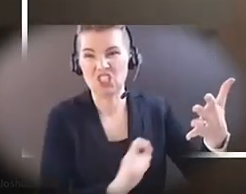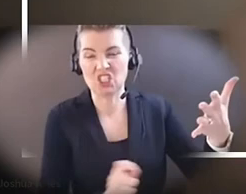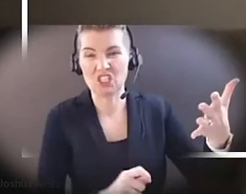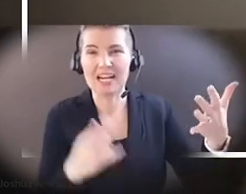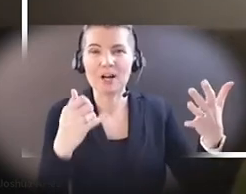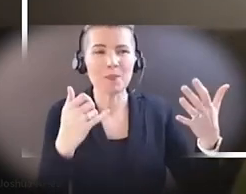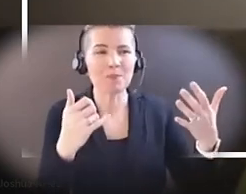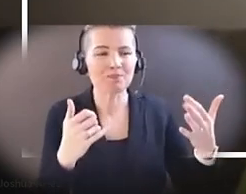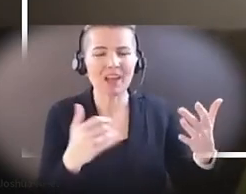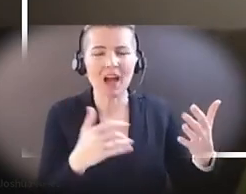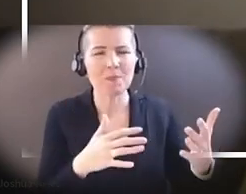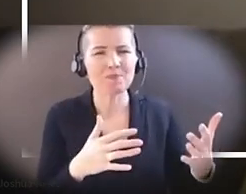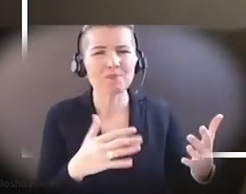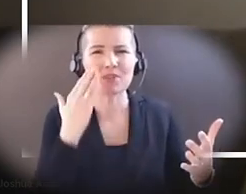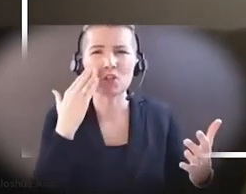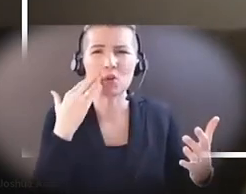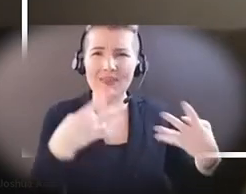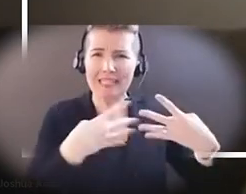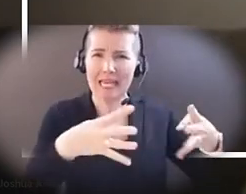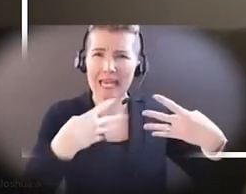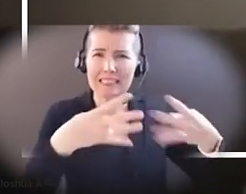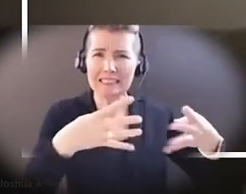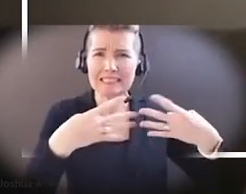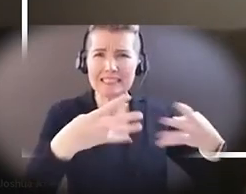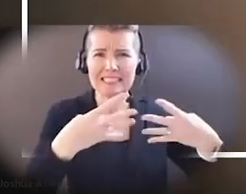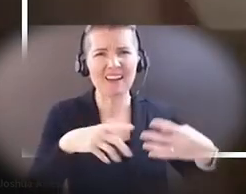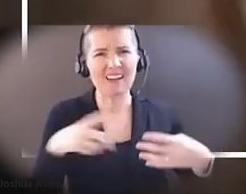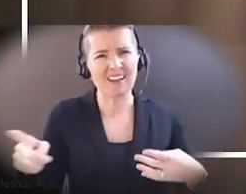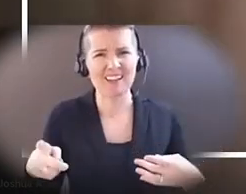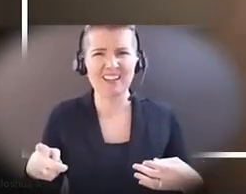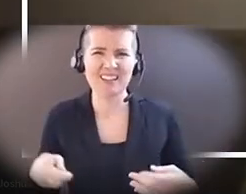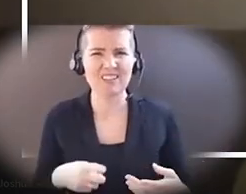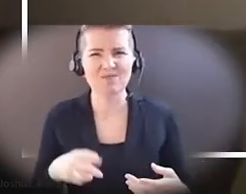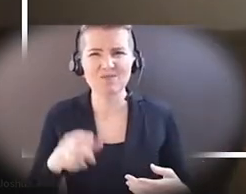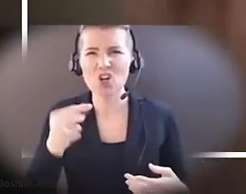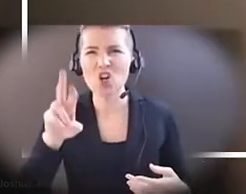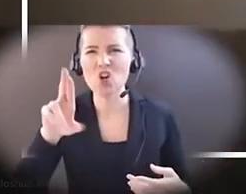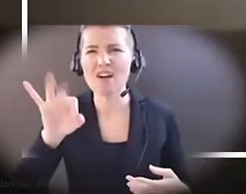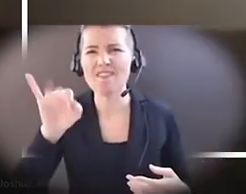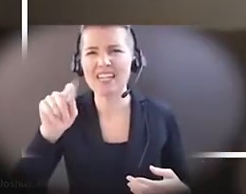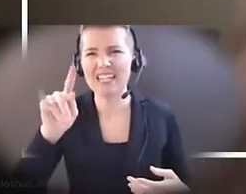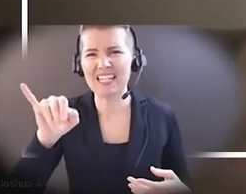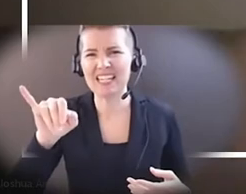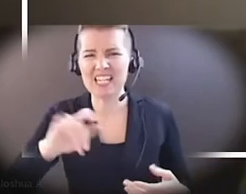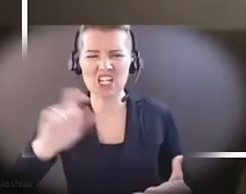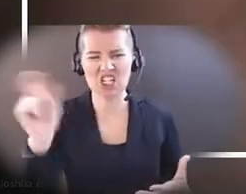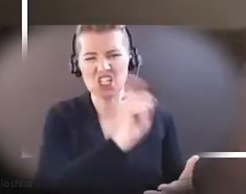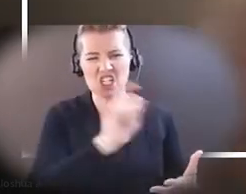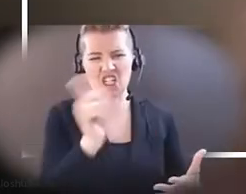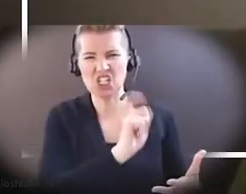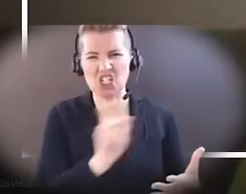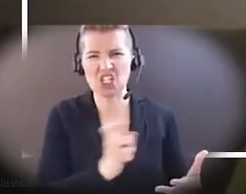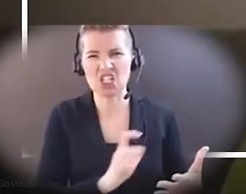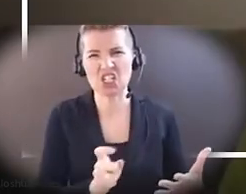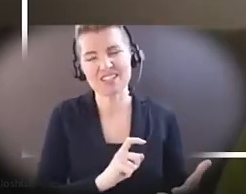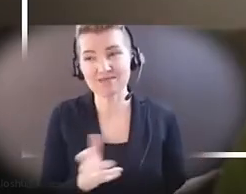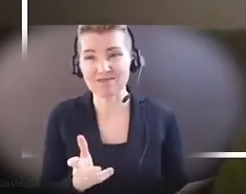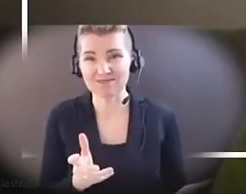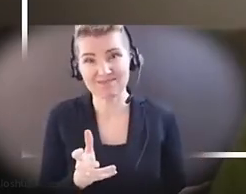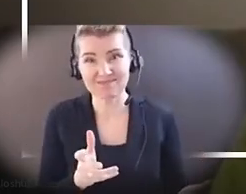whole gate too, which really like was not cool. Obviously it was, mm-hmm. It was a very latent hate crime and everything